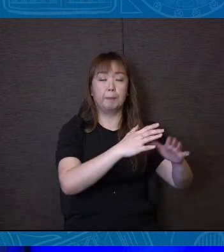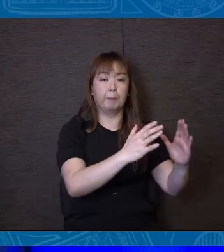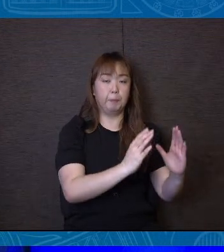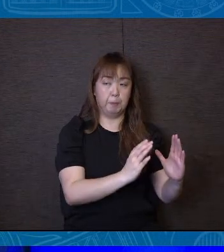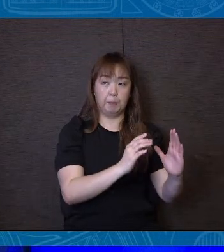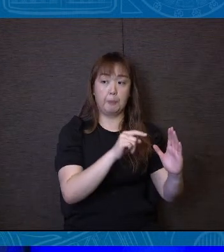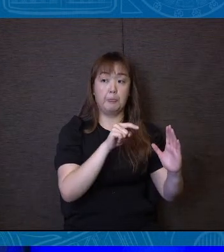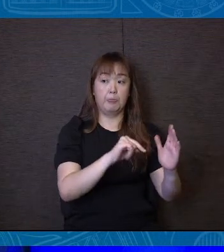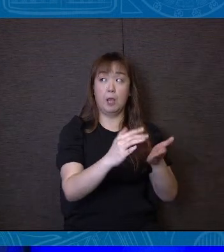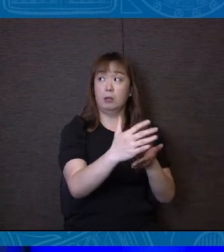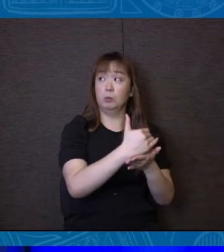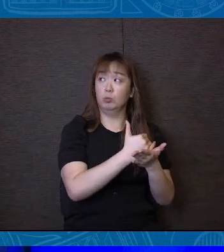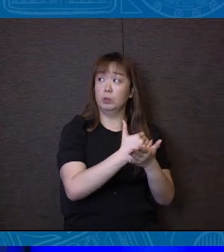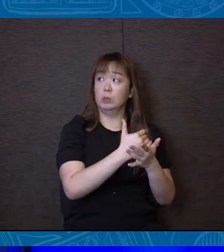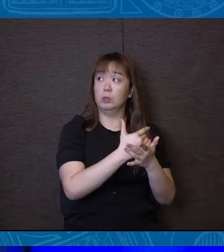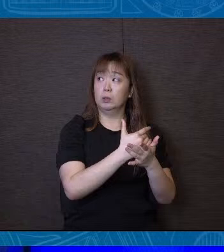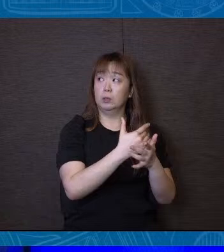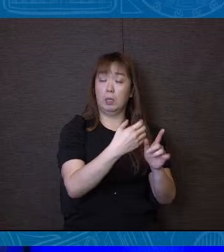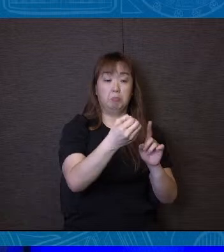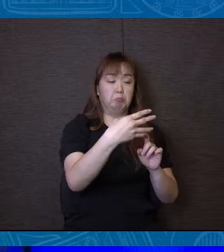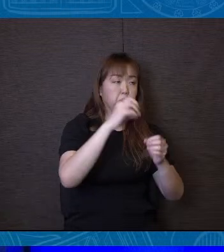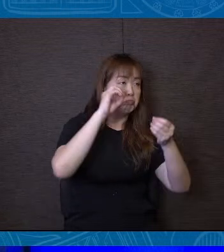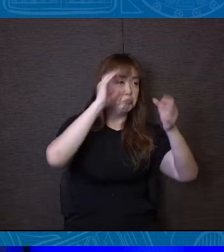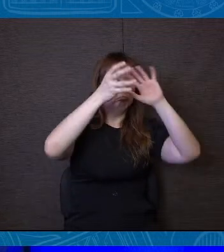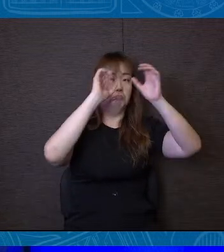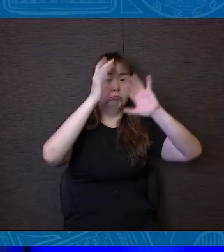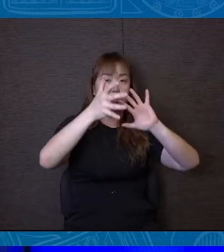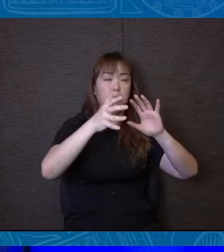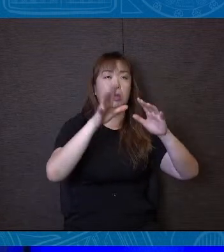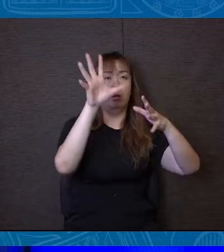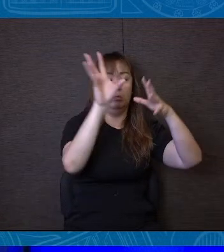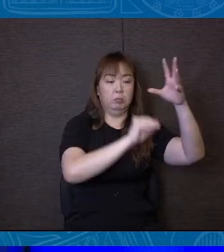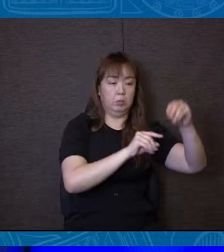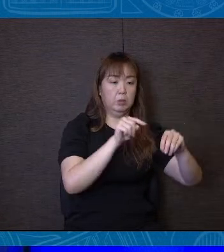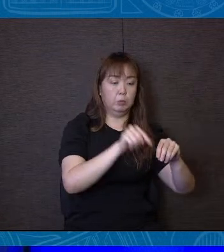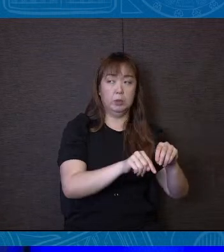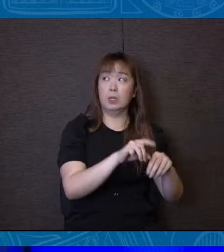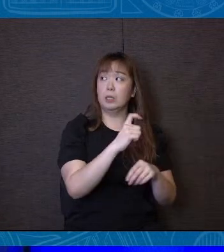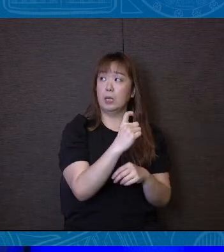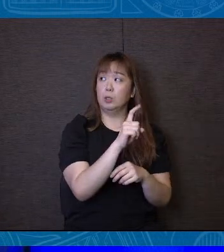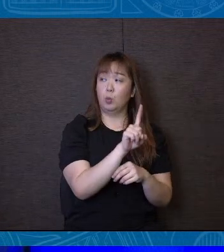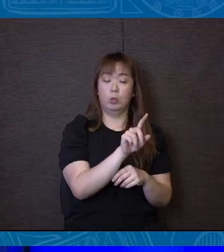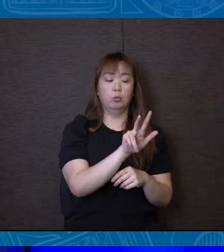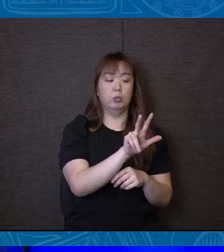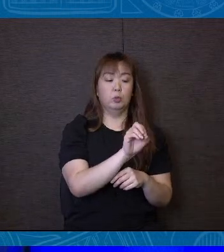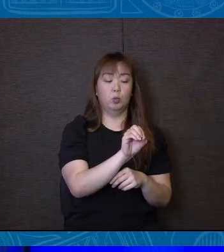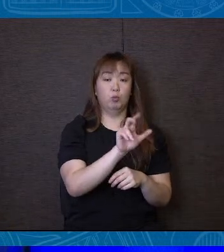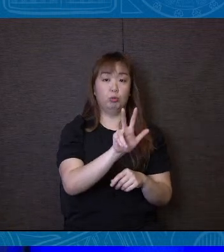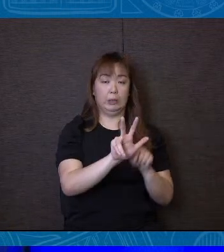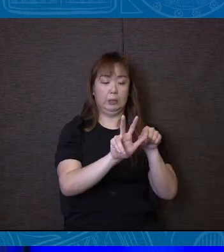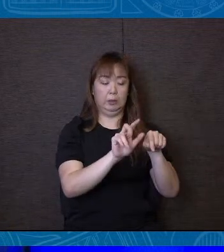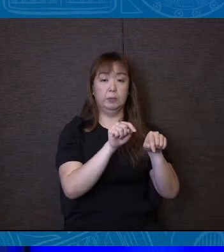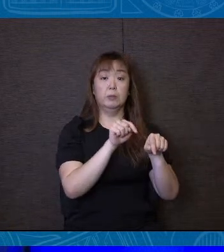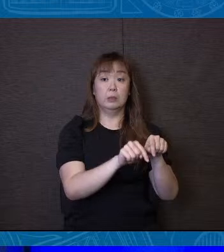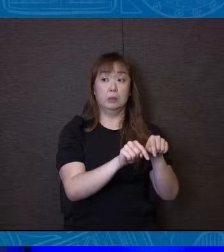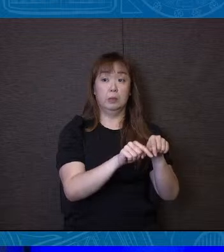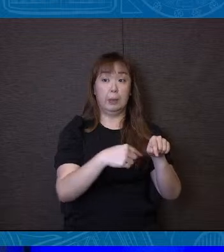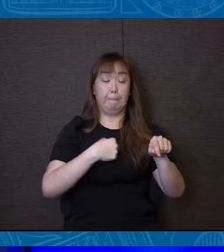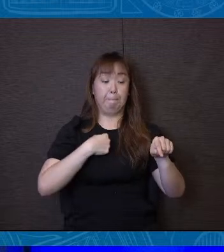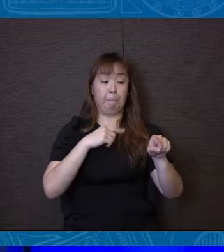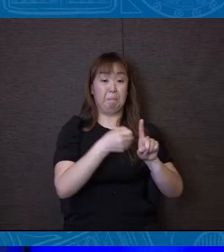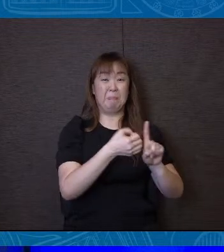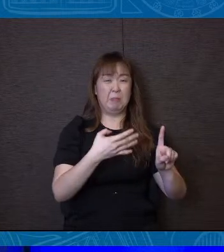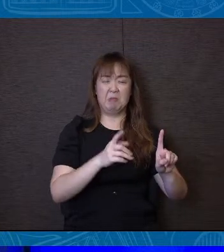the common alerting protocol, which is the ITU standardized X1303 protocol that we use. Instead of me going into